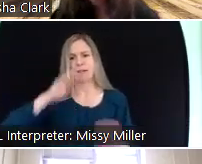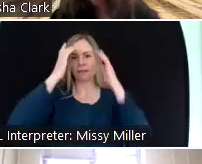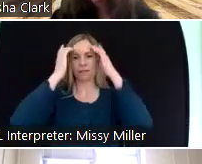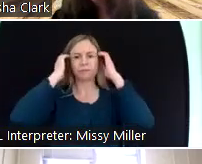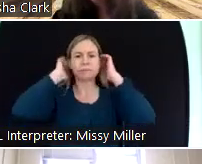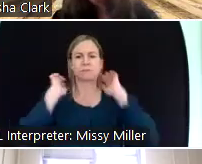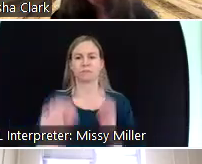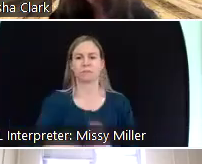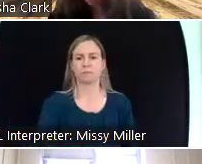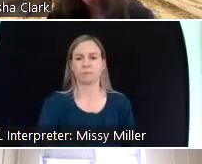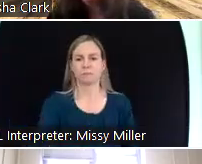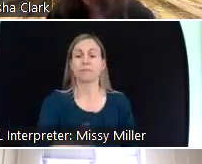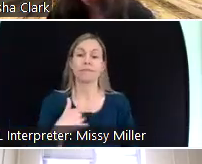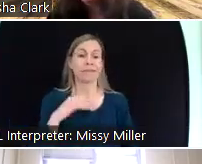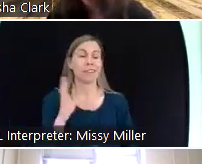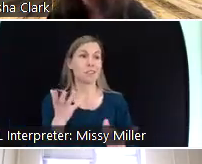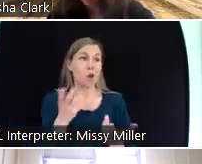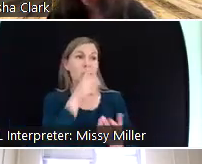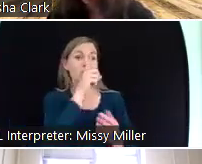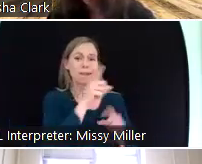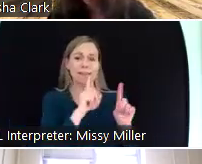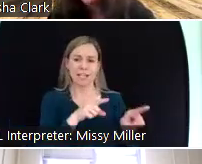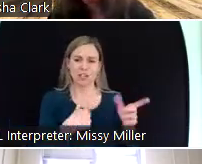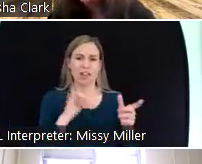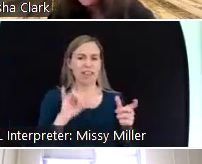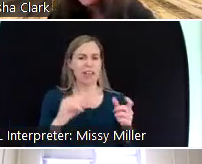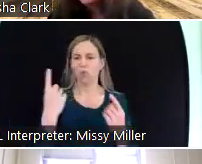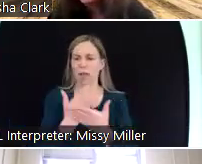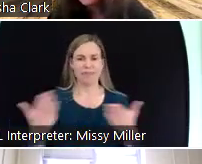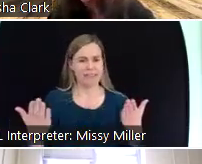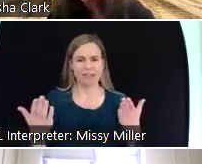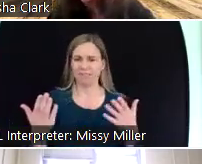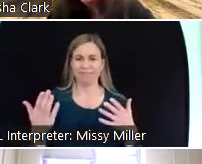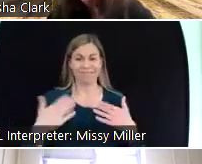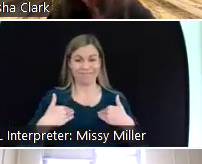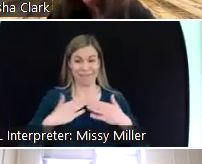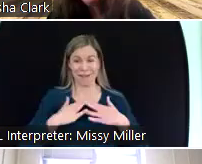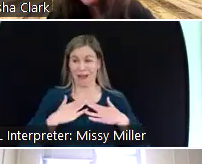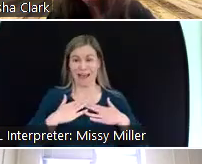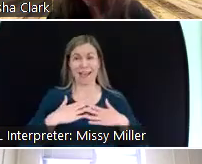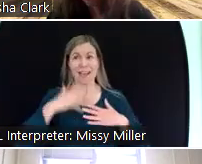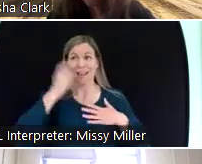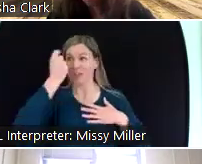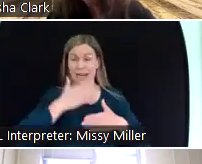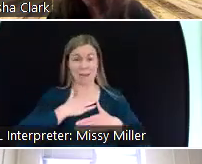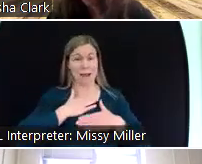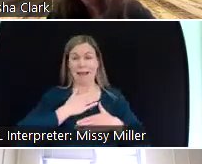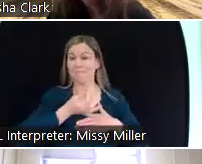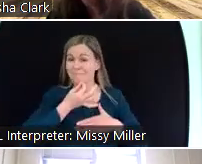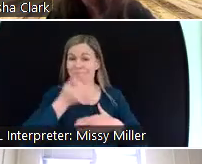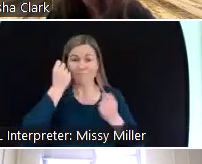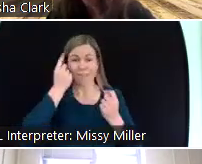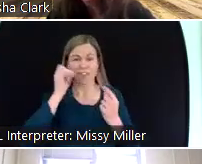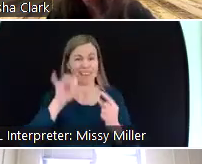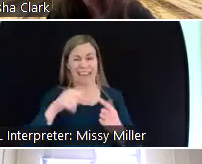So that is one thing that would not be my area of expertise. We have a lot of different